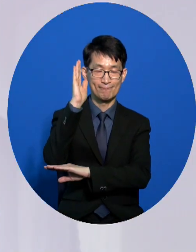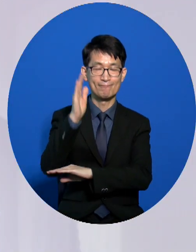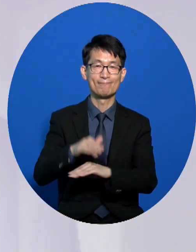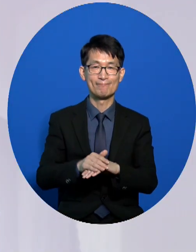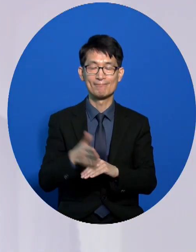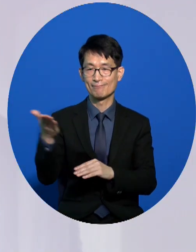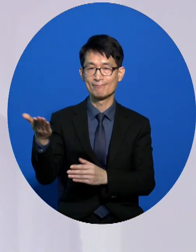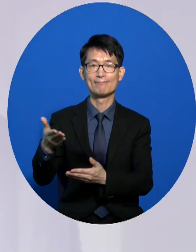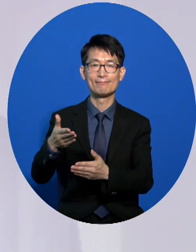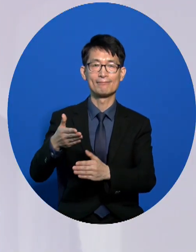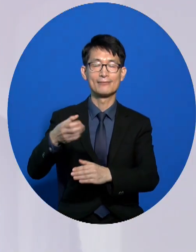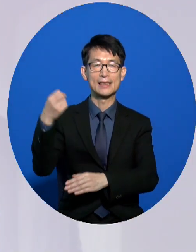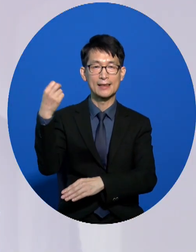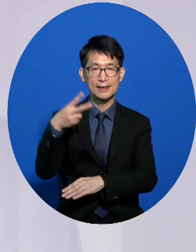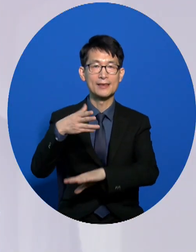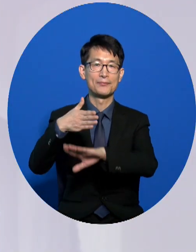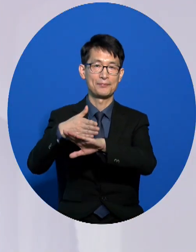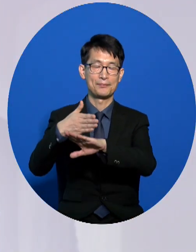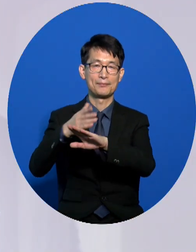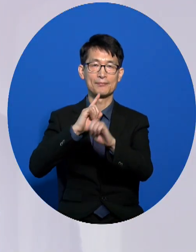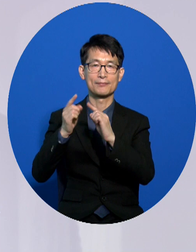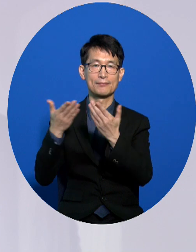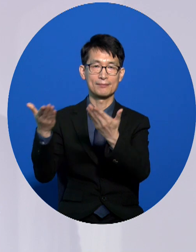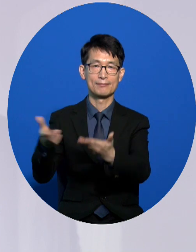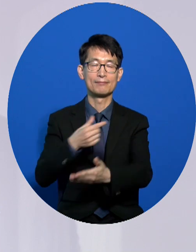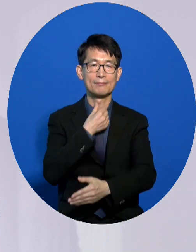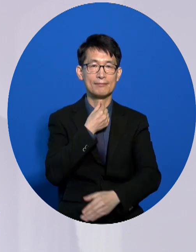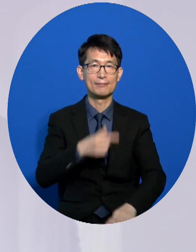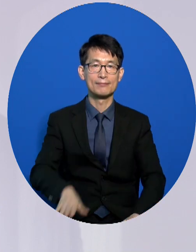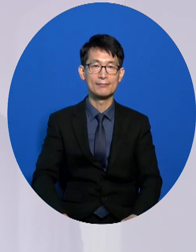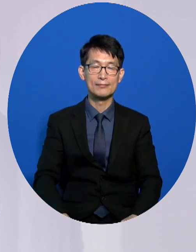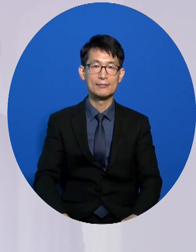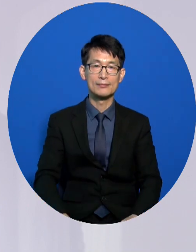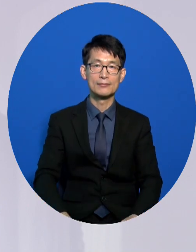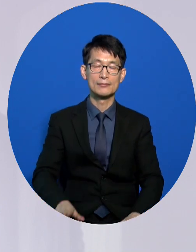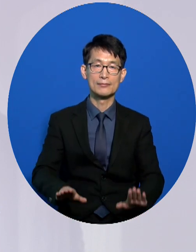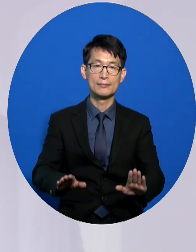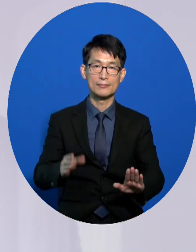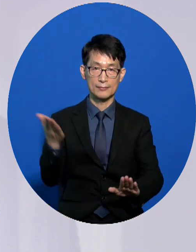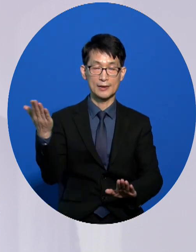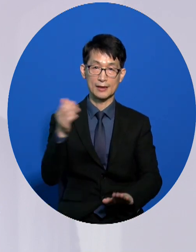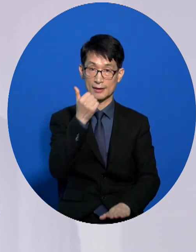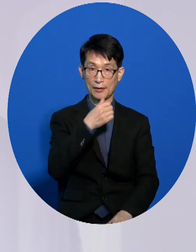very much. That was CEO Chun Jae-hyuk with the excellent presentation.